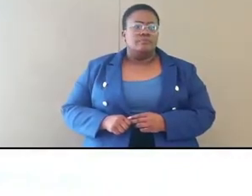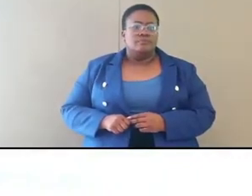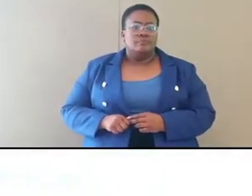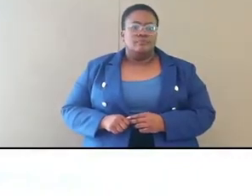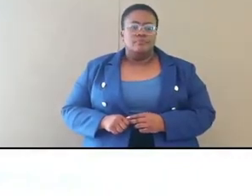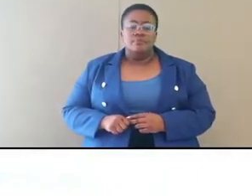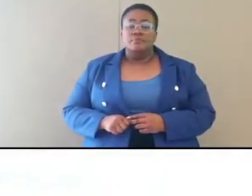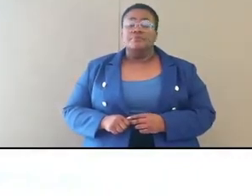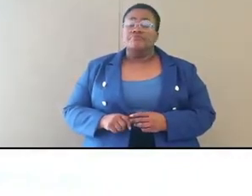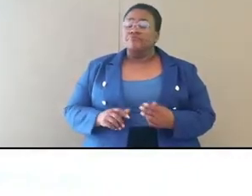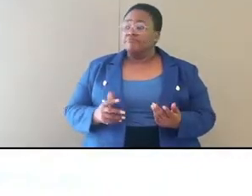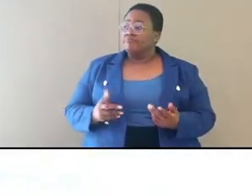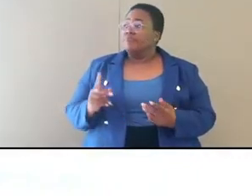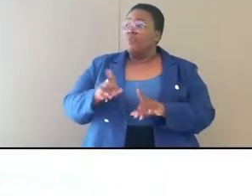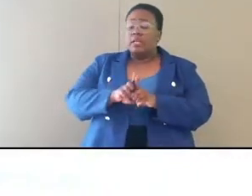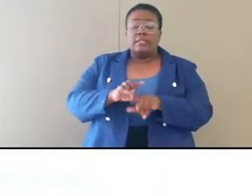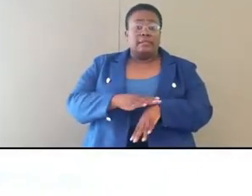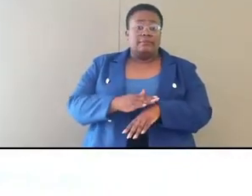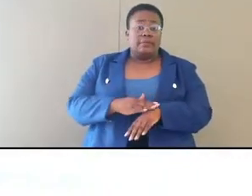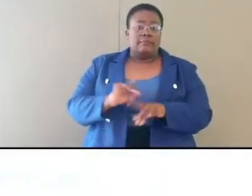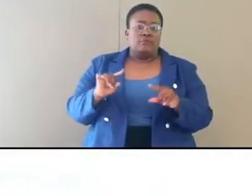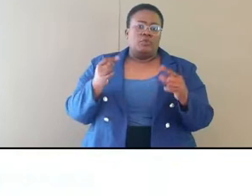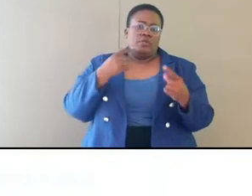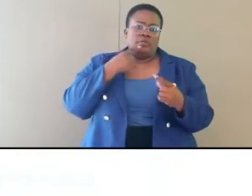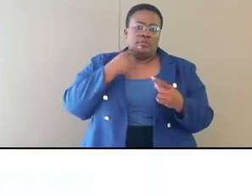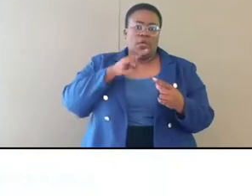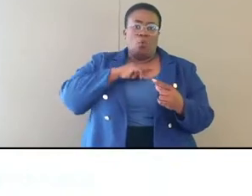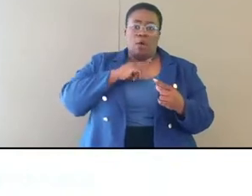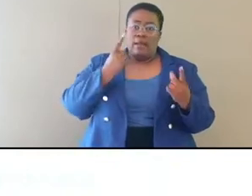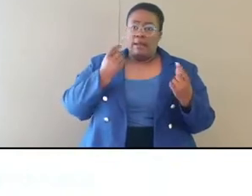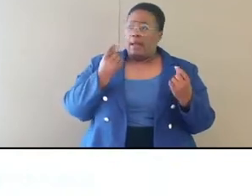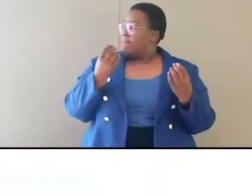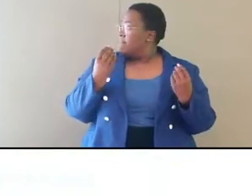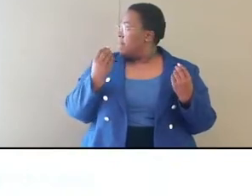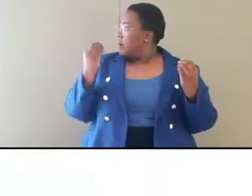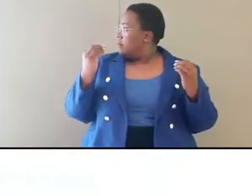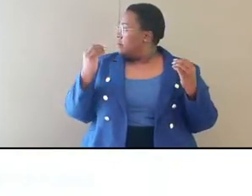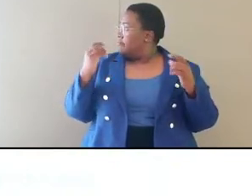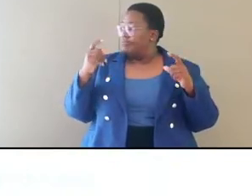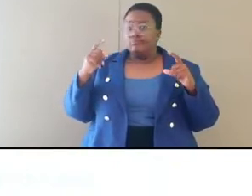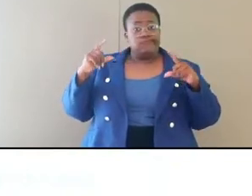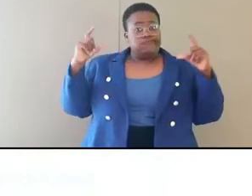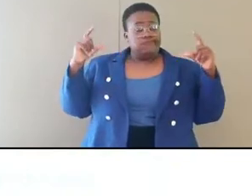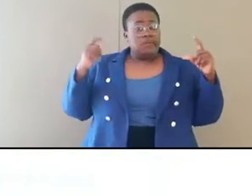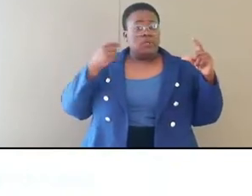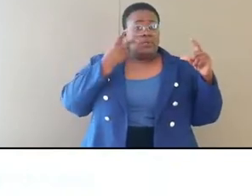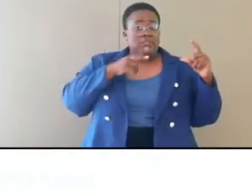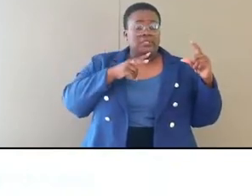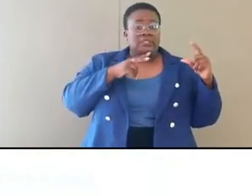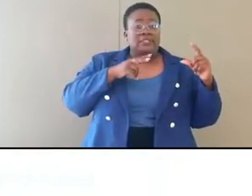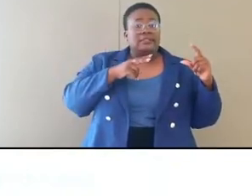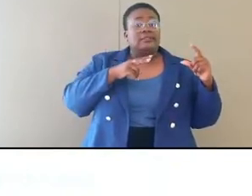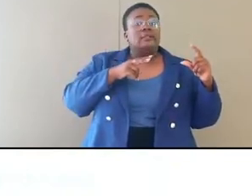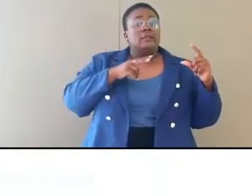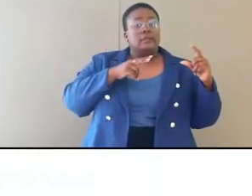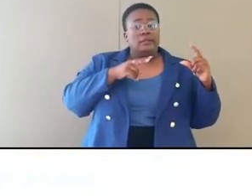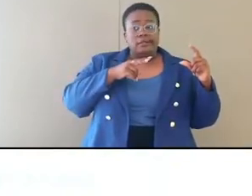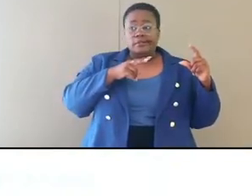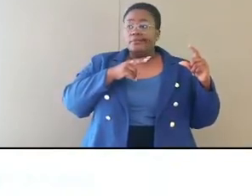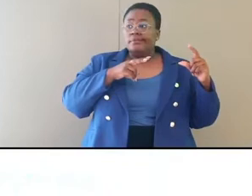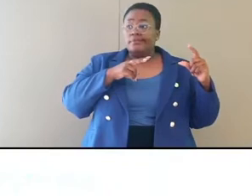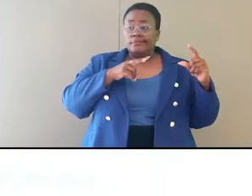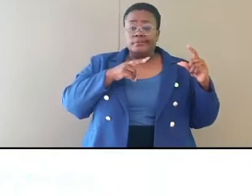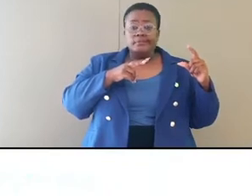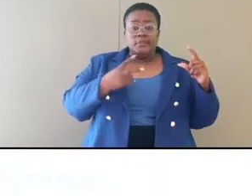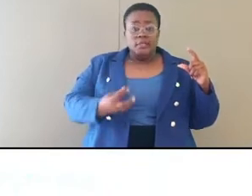at the same time, you can't really see it because the numbers are so huge, we've had a slight dip in CSG uptake. And this was an